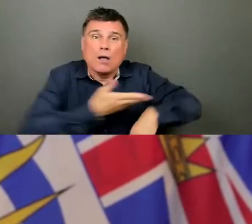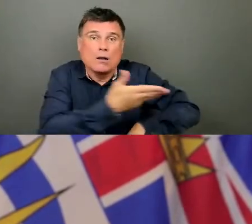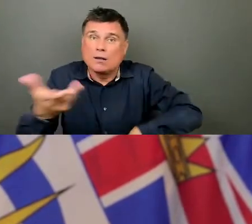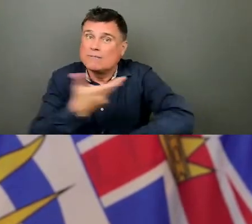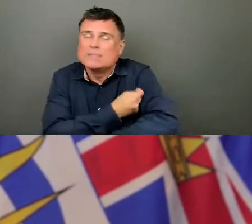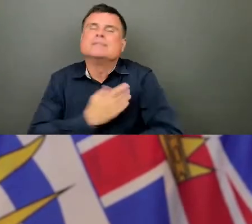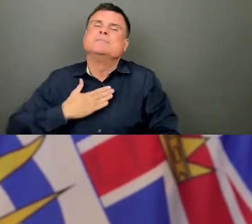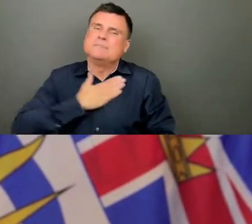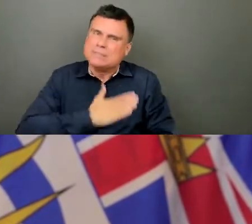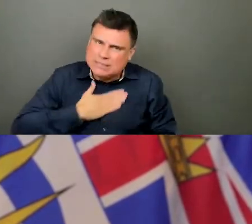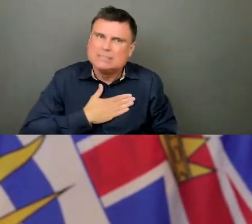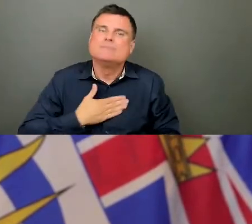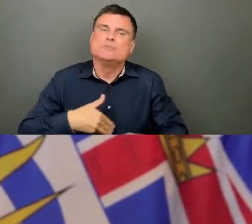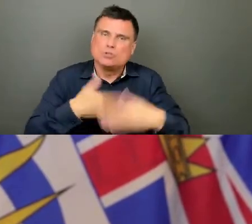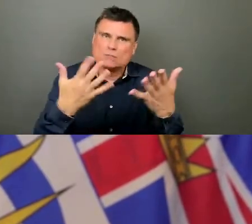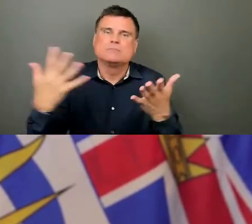thin